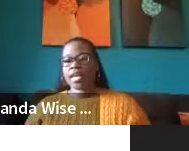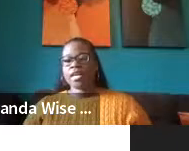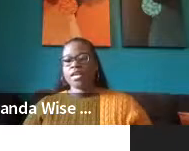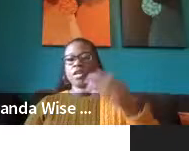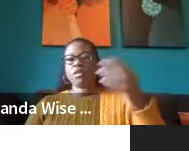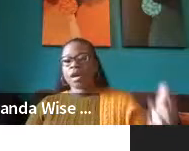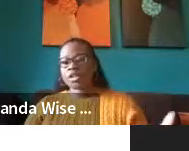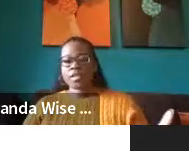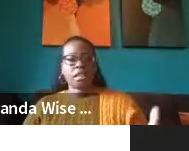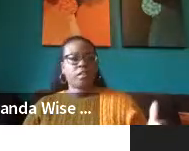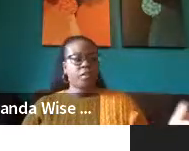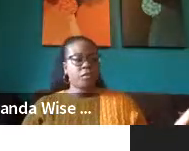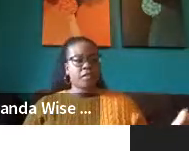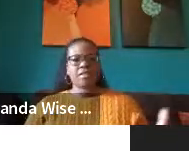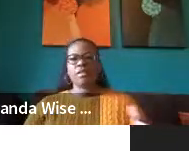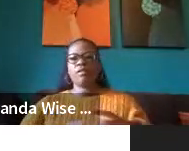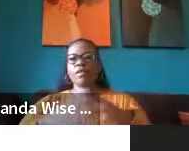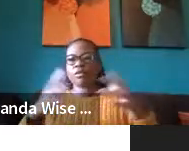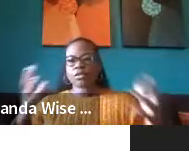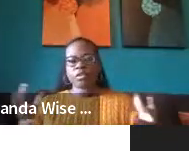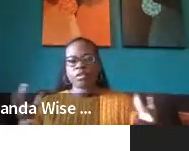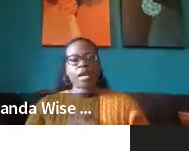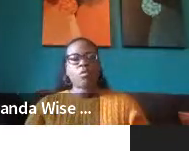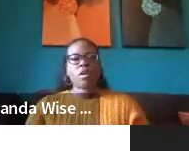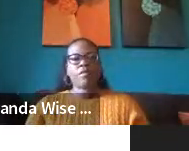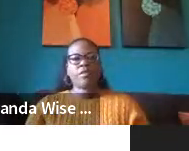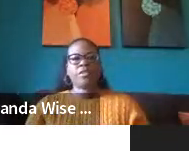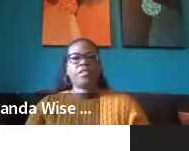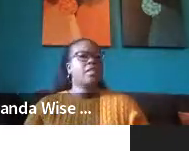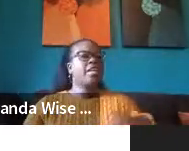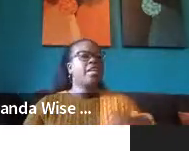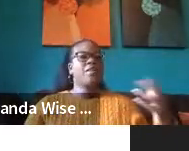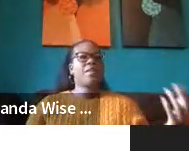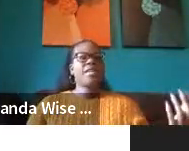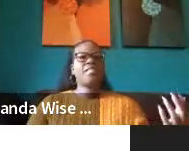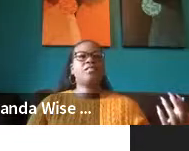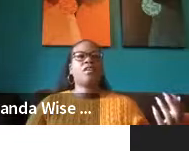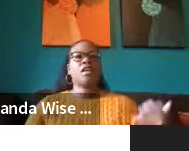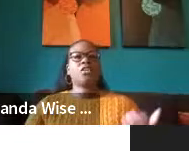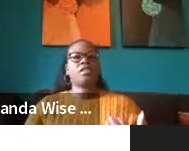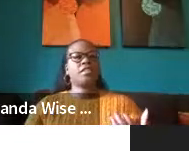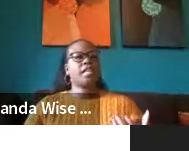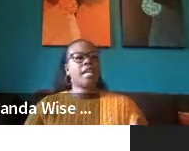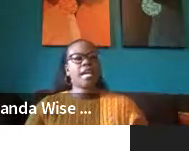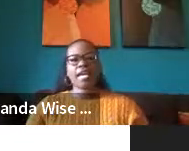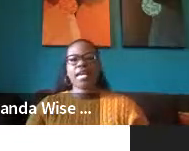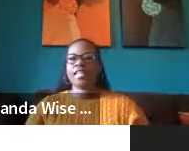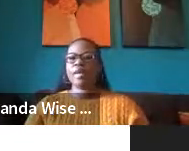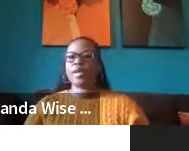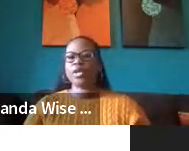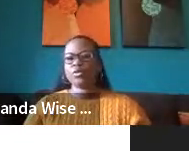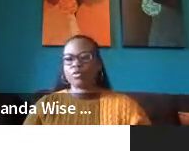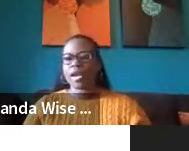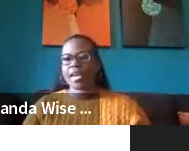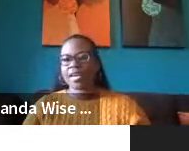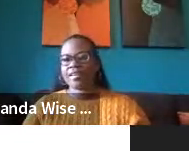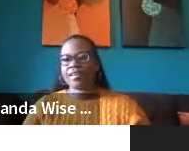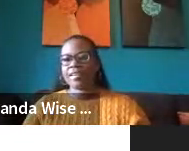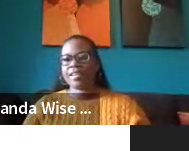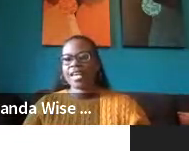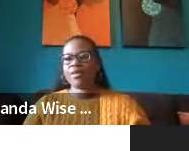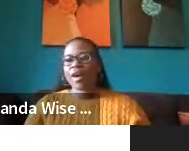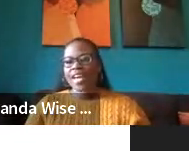right? Audra does filters, right? Water filters. It wouldn't make sense for Audra to say, hey, let me use